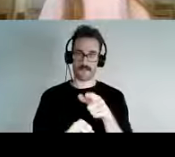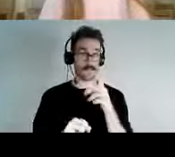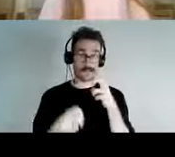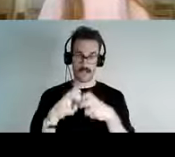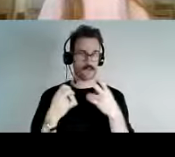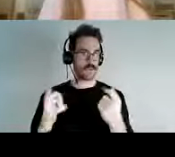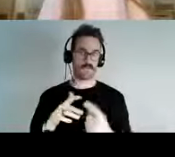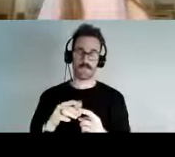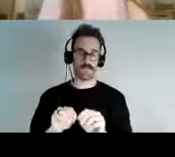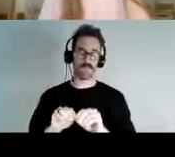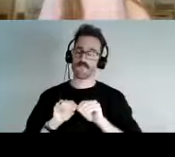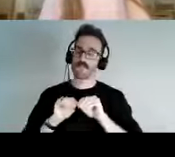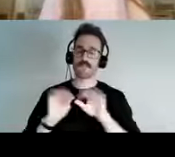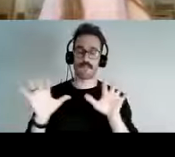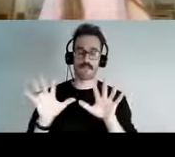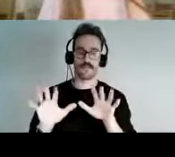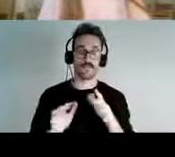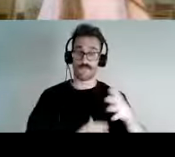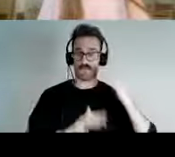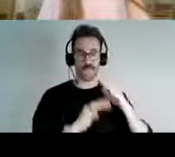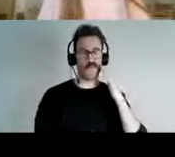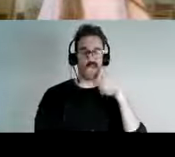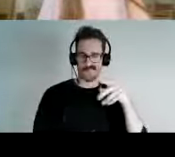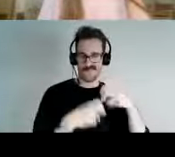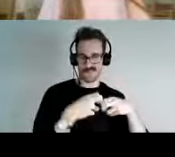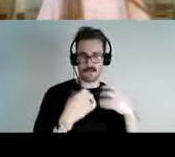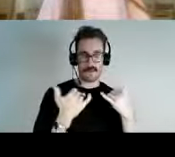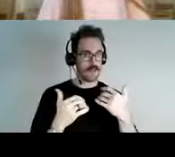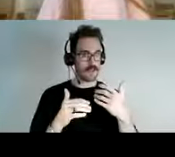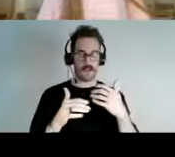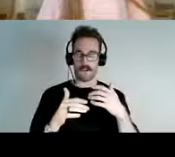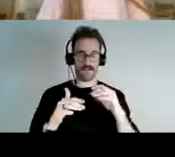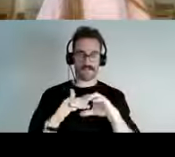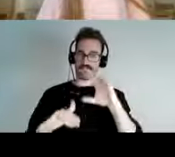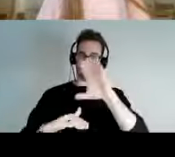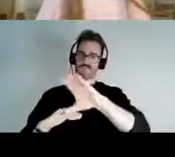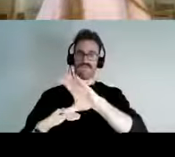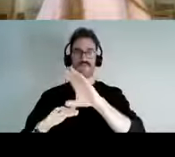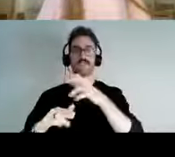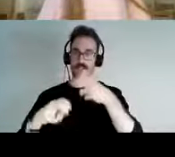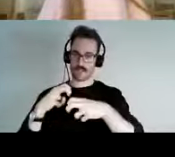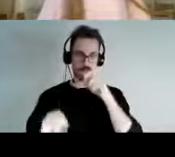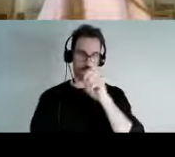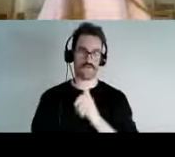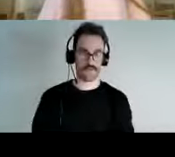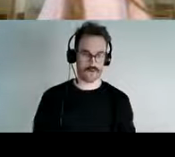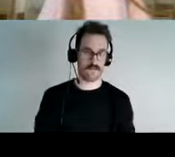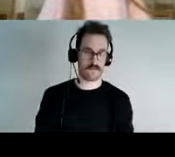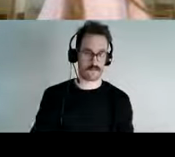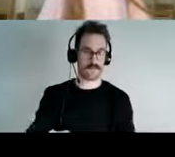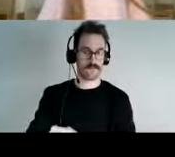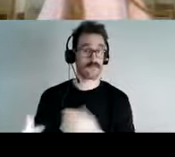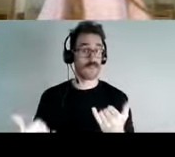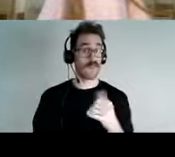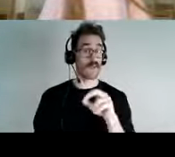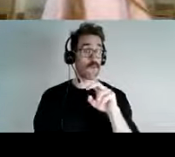was happening before and the work that we've been doing, but as you said, now is the time to really move this forward. I'm going to ask our other panel